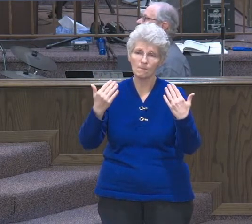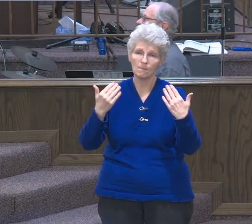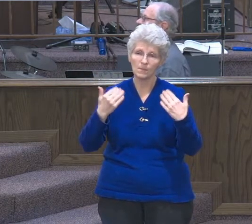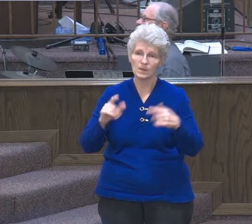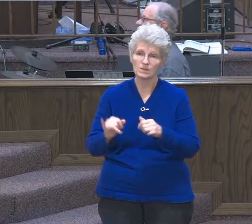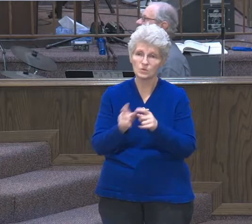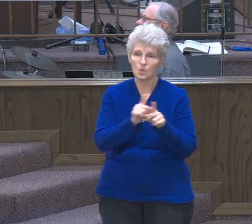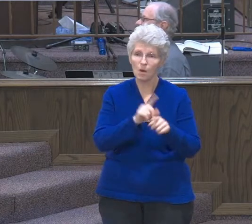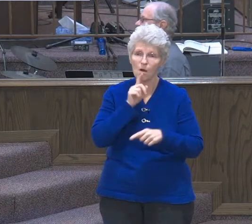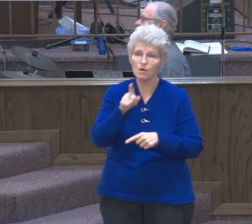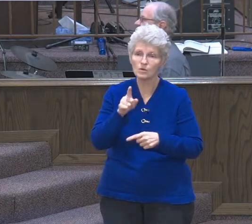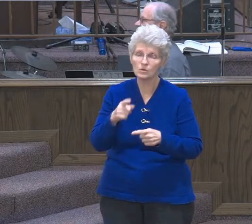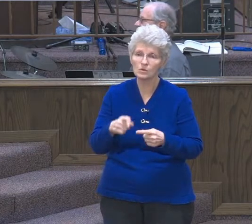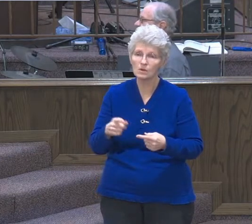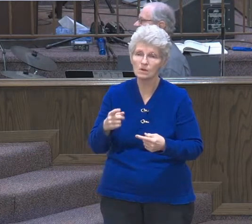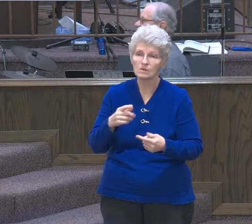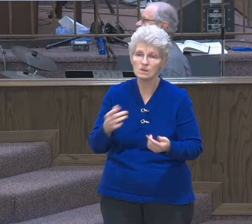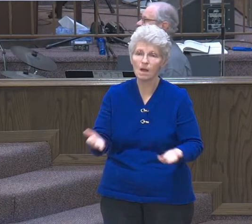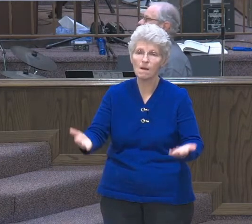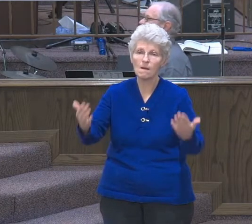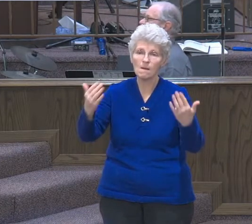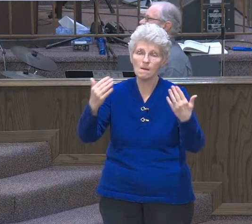Come, just as you are.